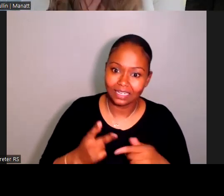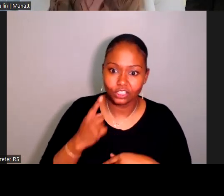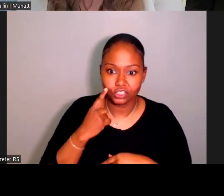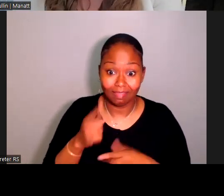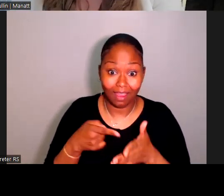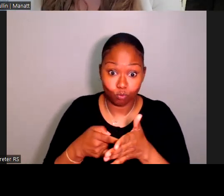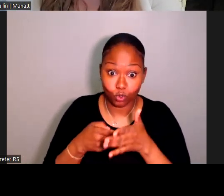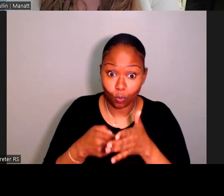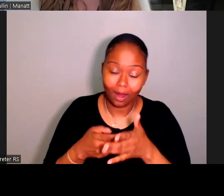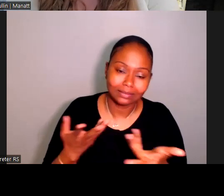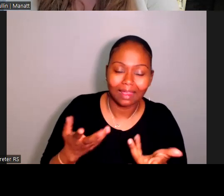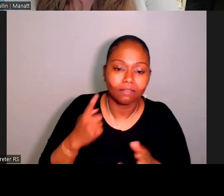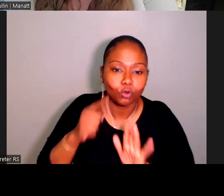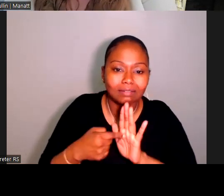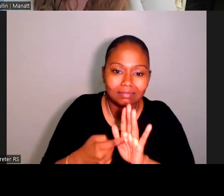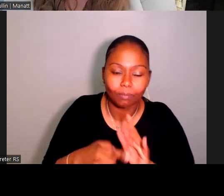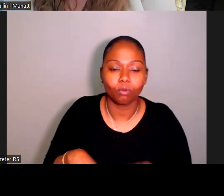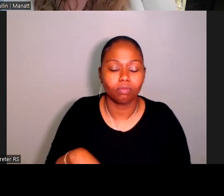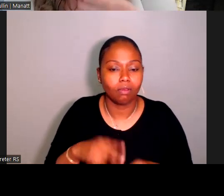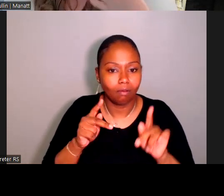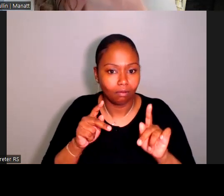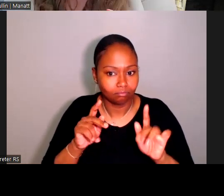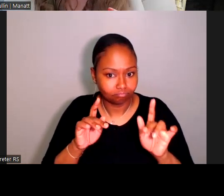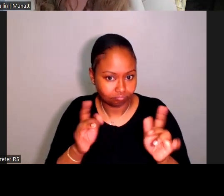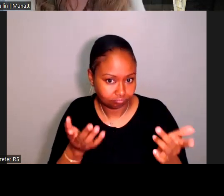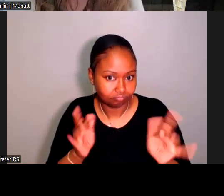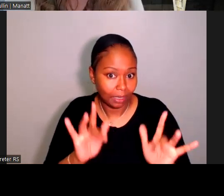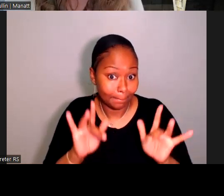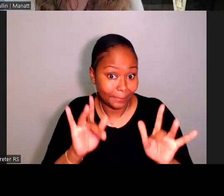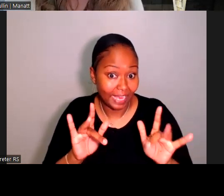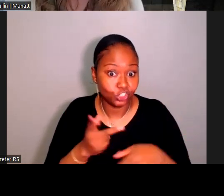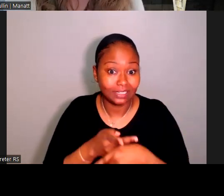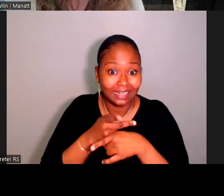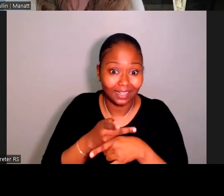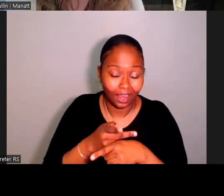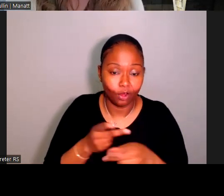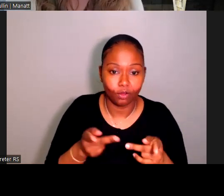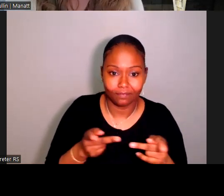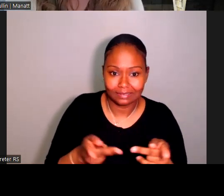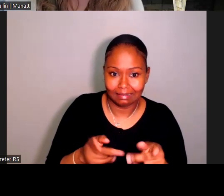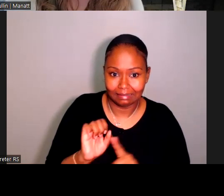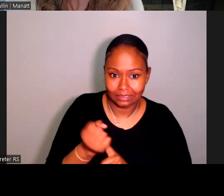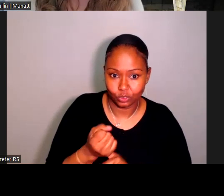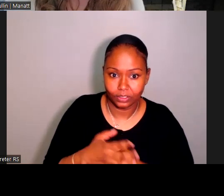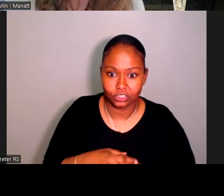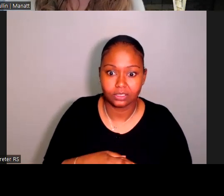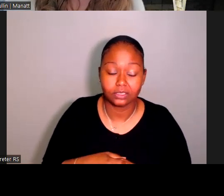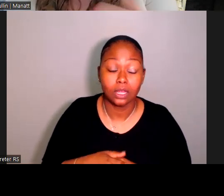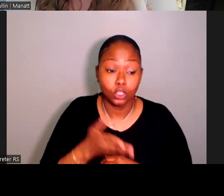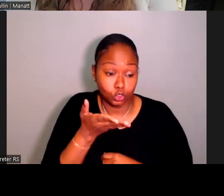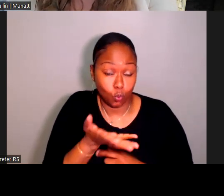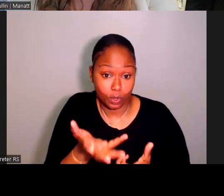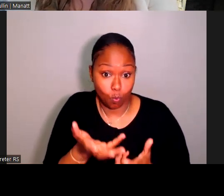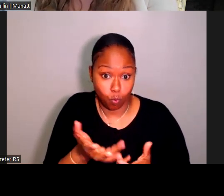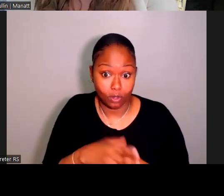in a compassionate care situation. And so this is one of those areas where we want to acknowledge some of